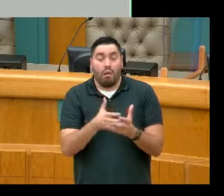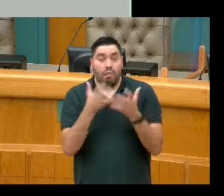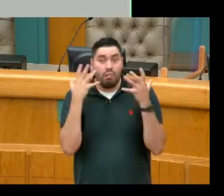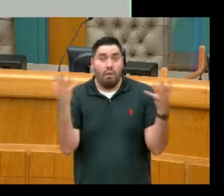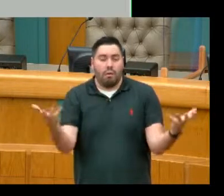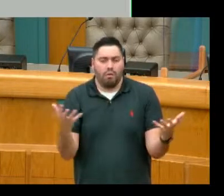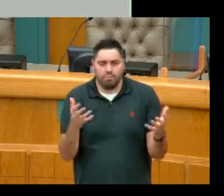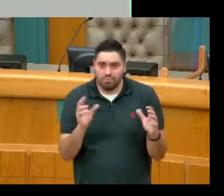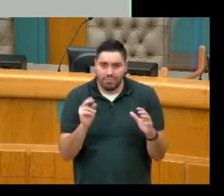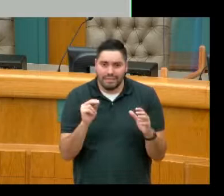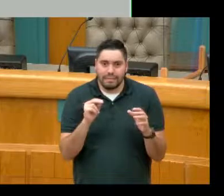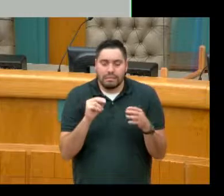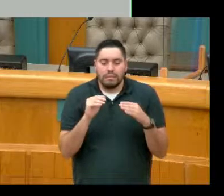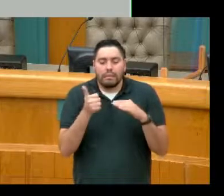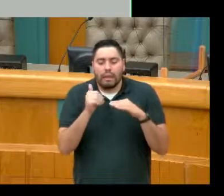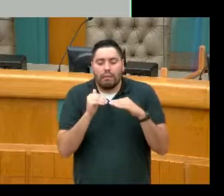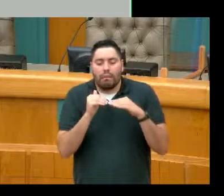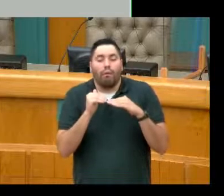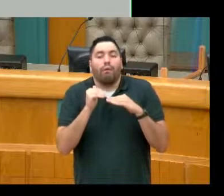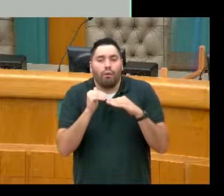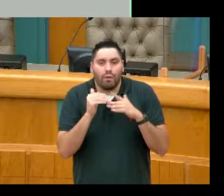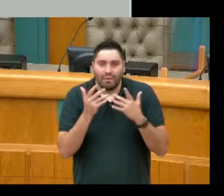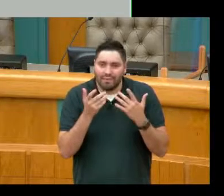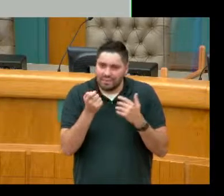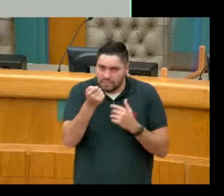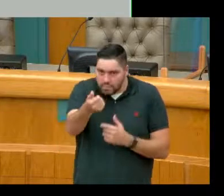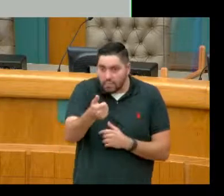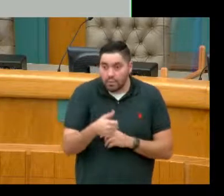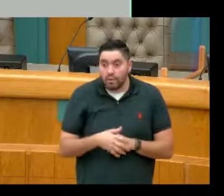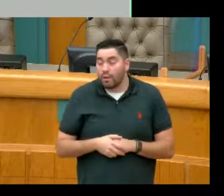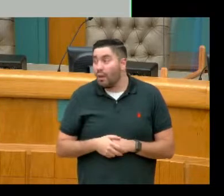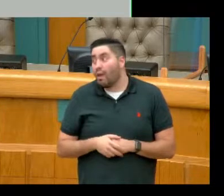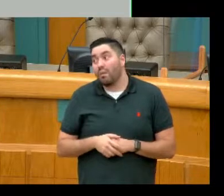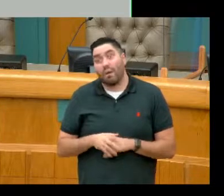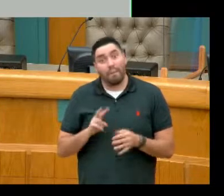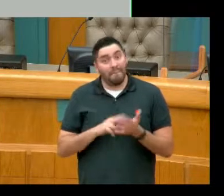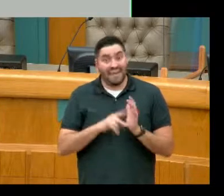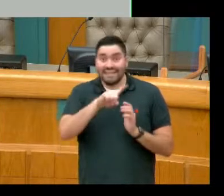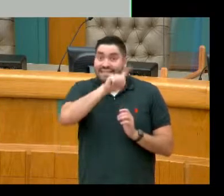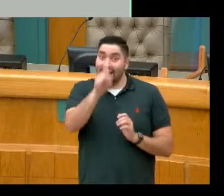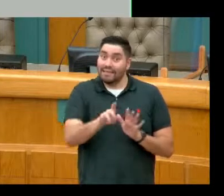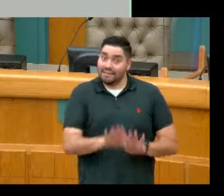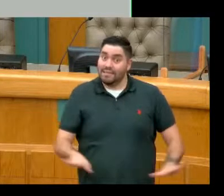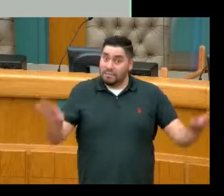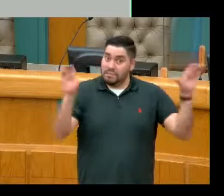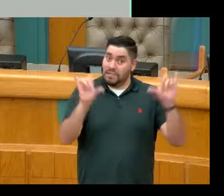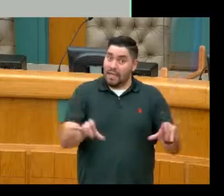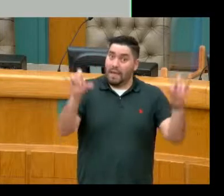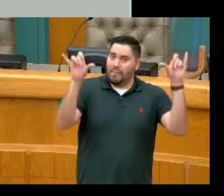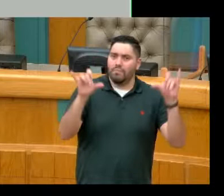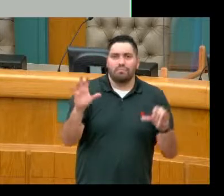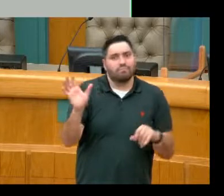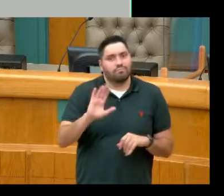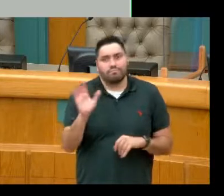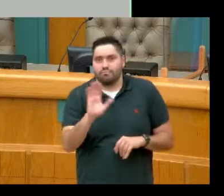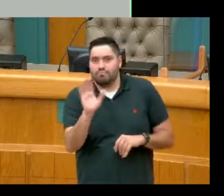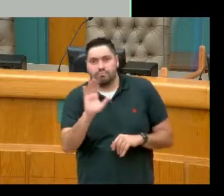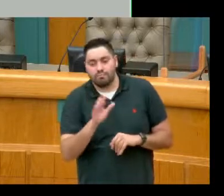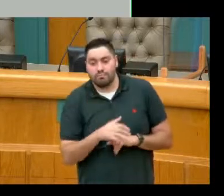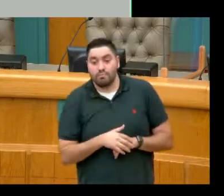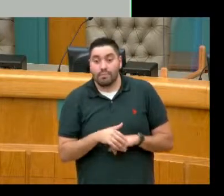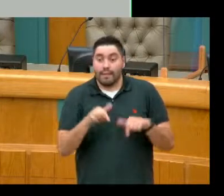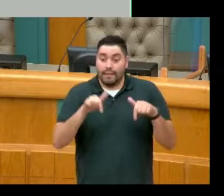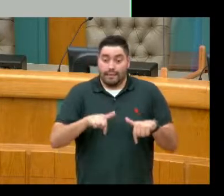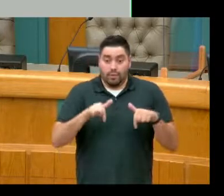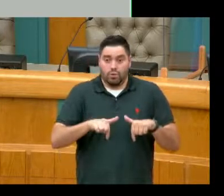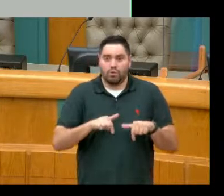basically a lot of noise where we have low levels of cases. And realize the numbers here. We're talking about 10, up to